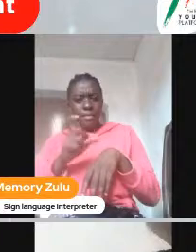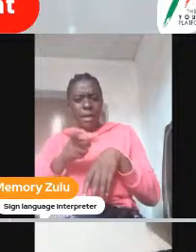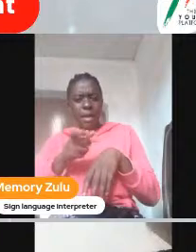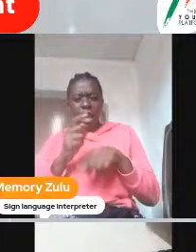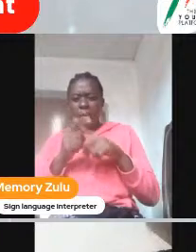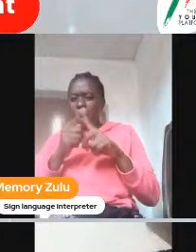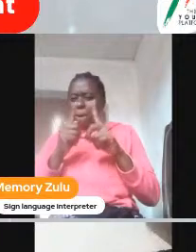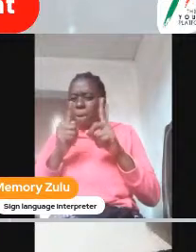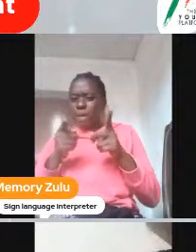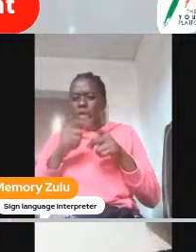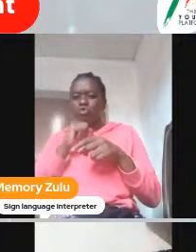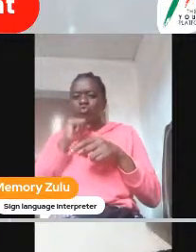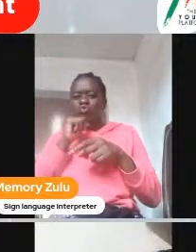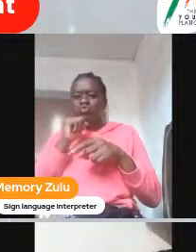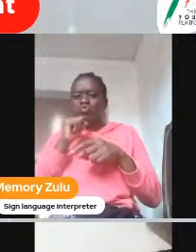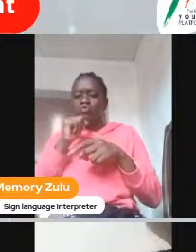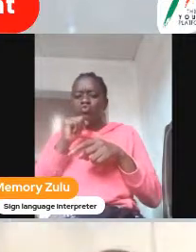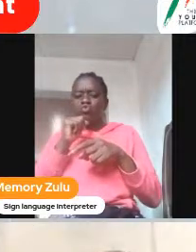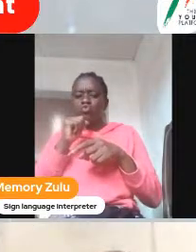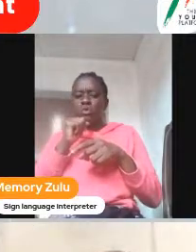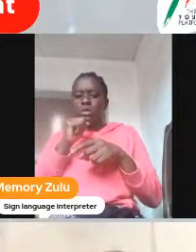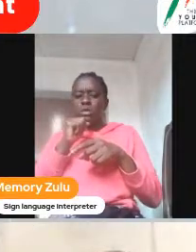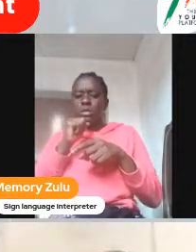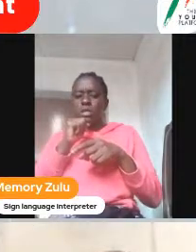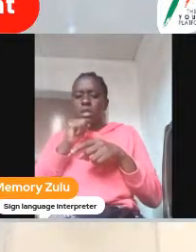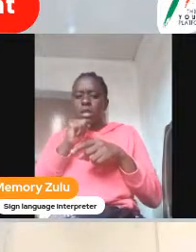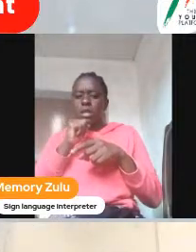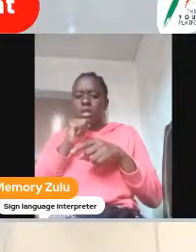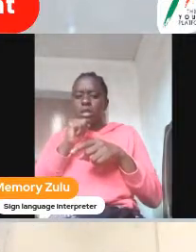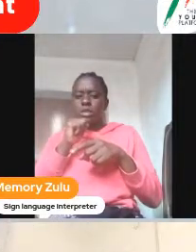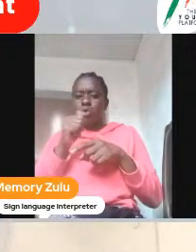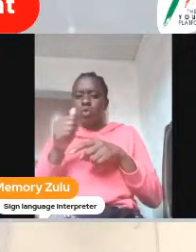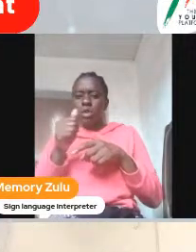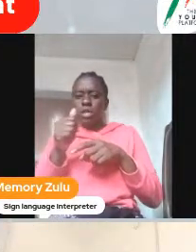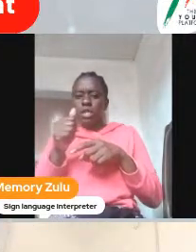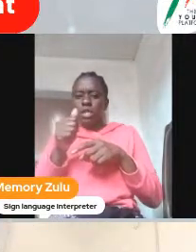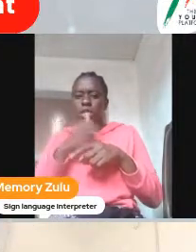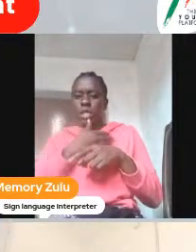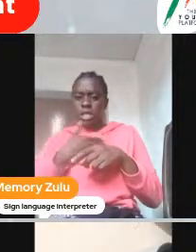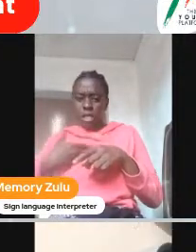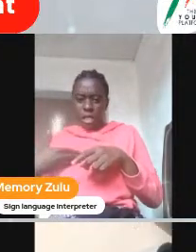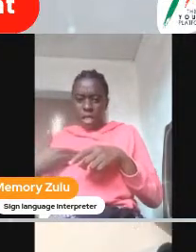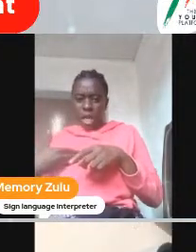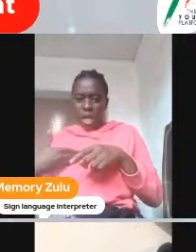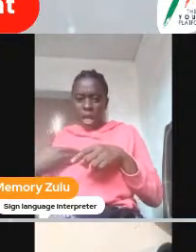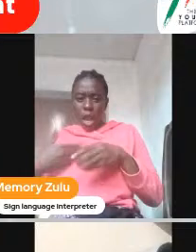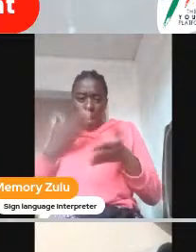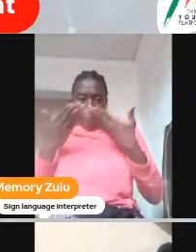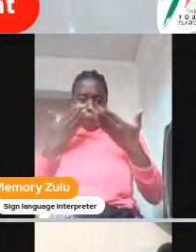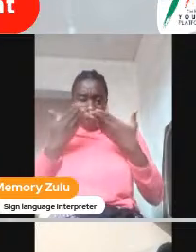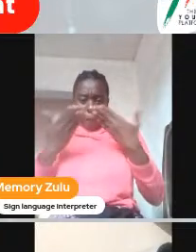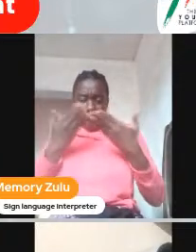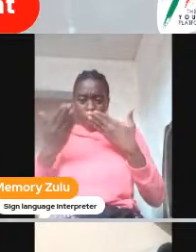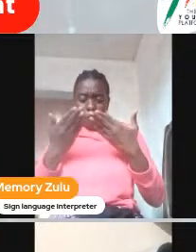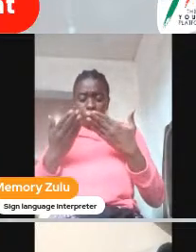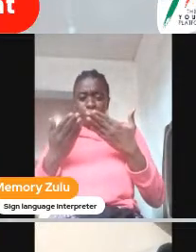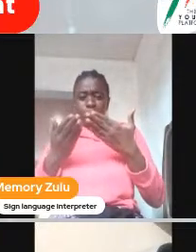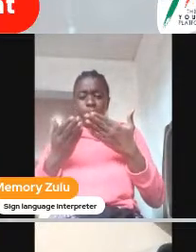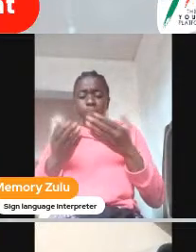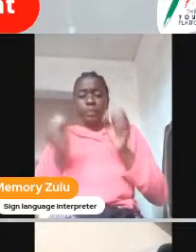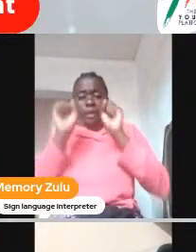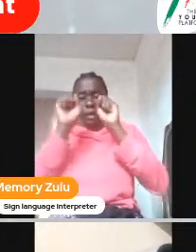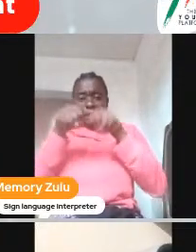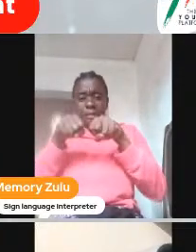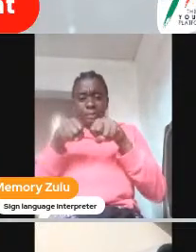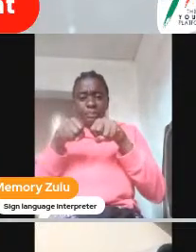you find that some will just present with madness. It has already spread to the CNS. So it's very much possible that someone will have an STI